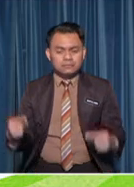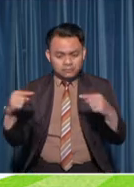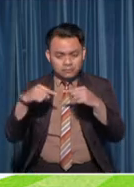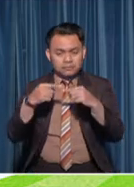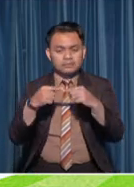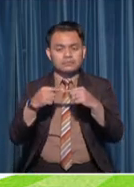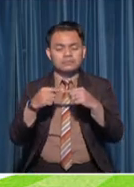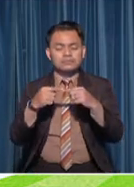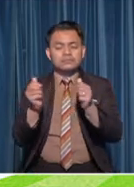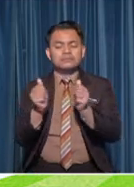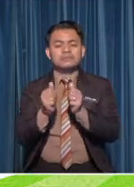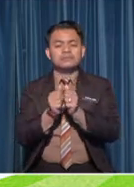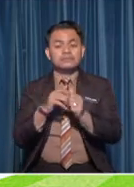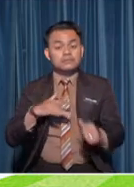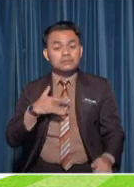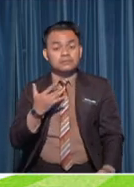taste?